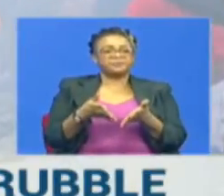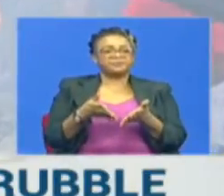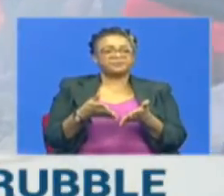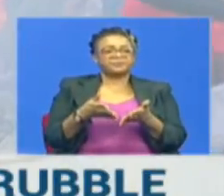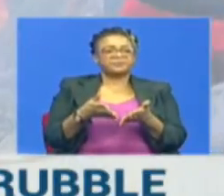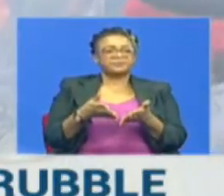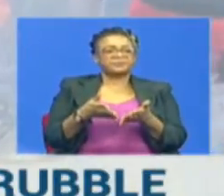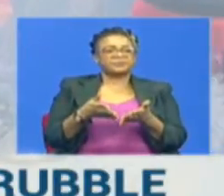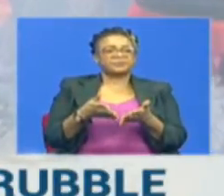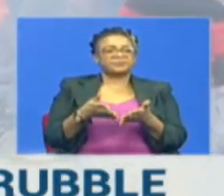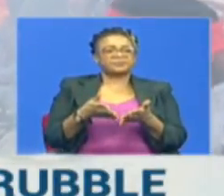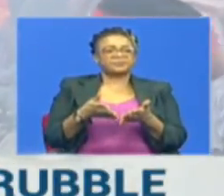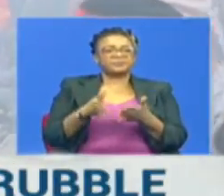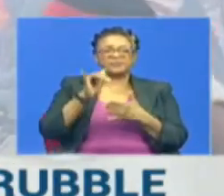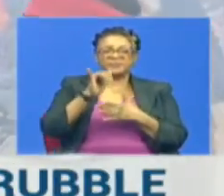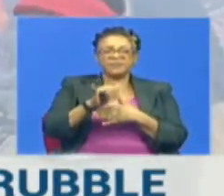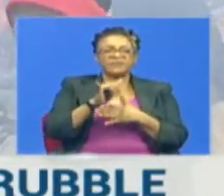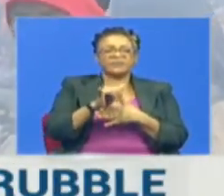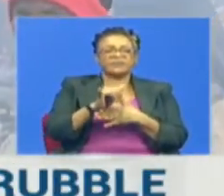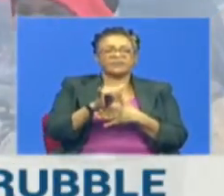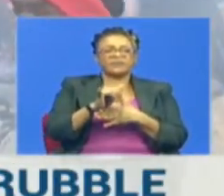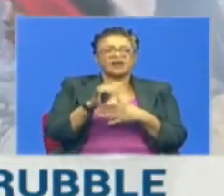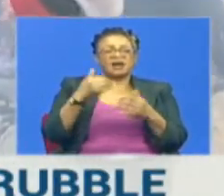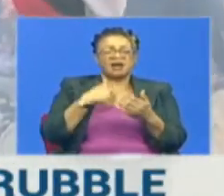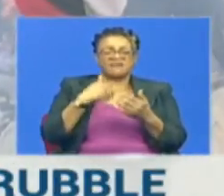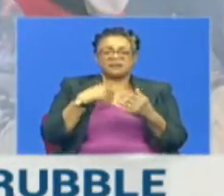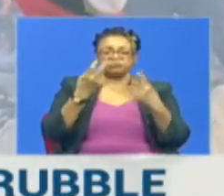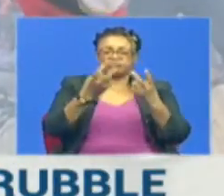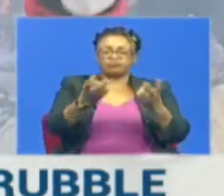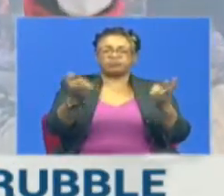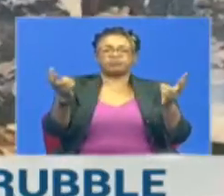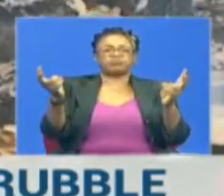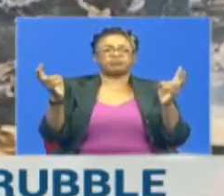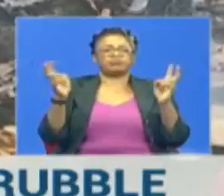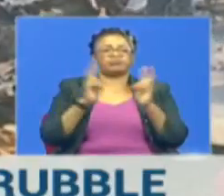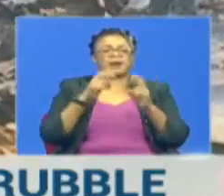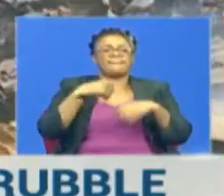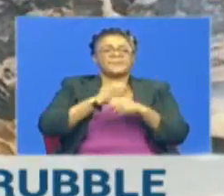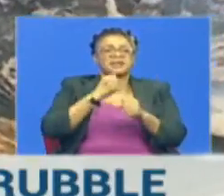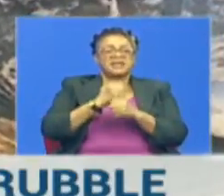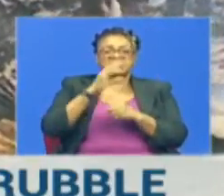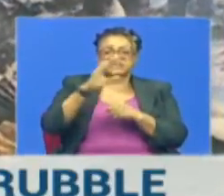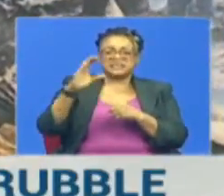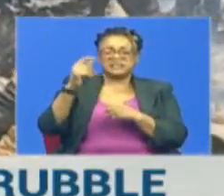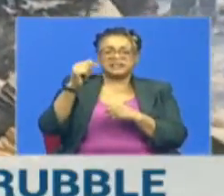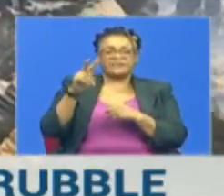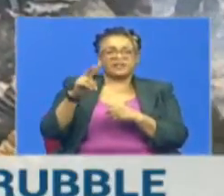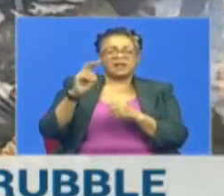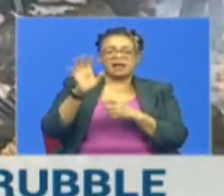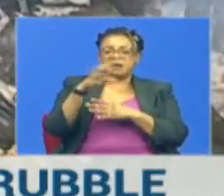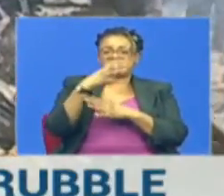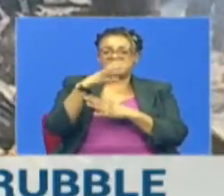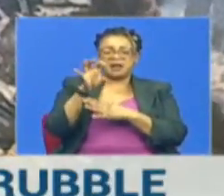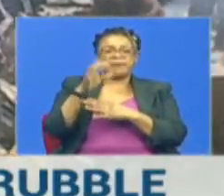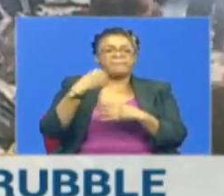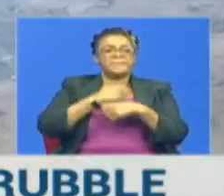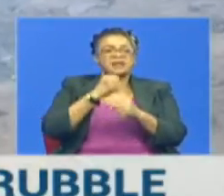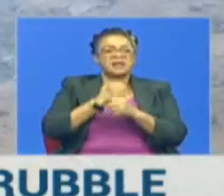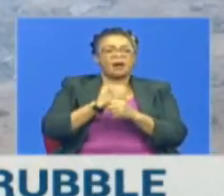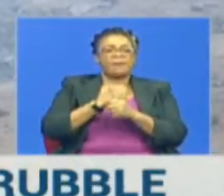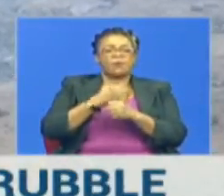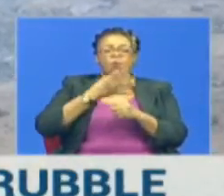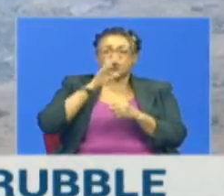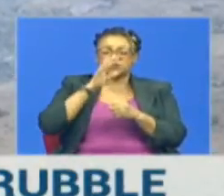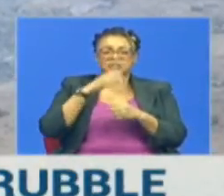This will include constructing a perimeter wall, mounting CCTV cameras, and constructing a borehole to ensure water